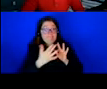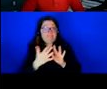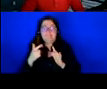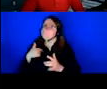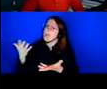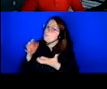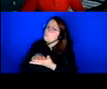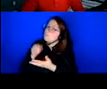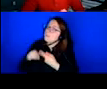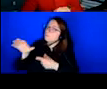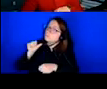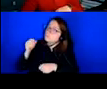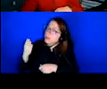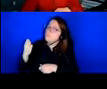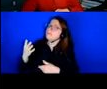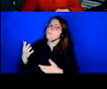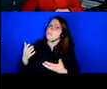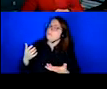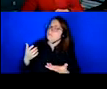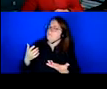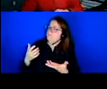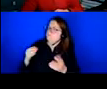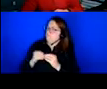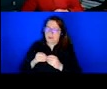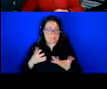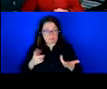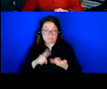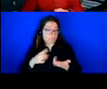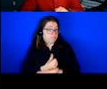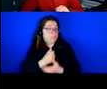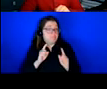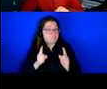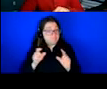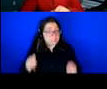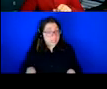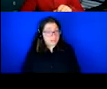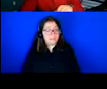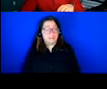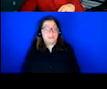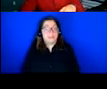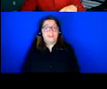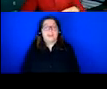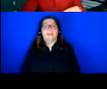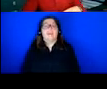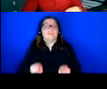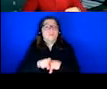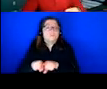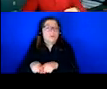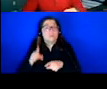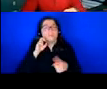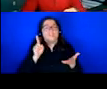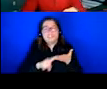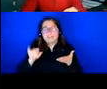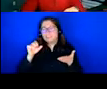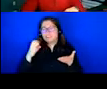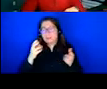just have, a conversation as well. And then looking up job postings is helpful too as